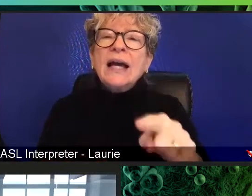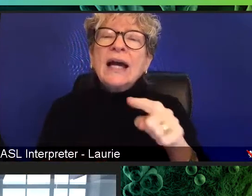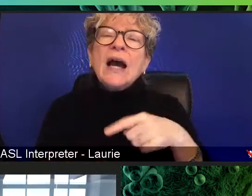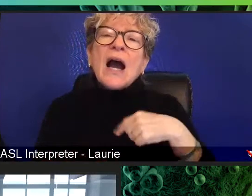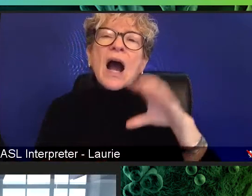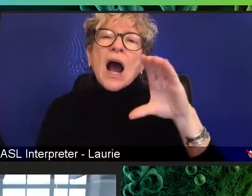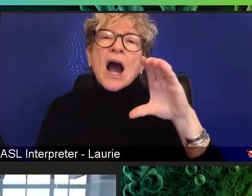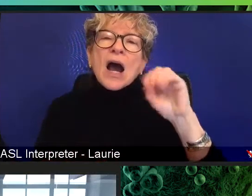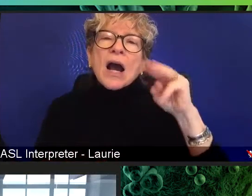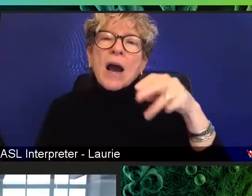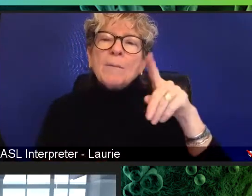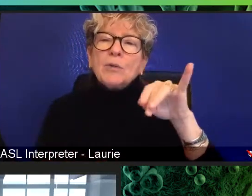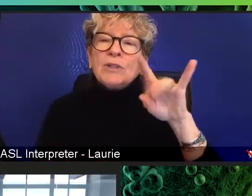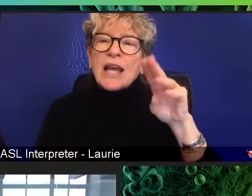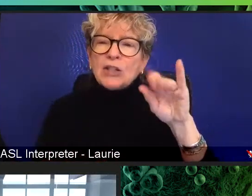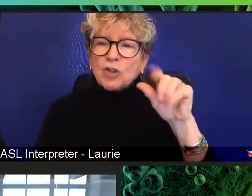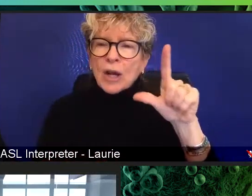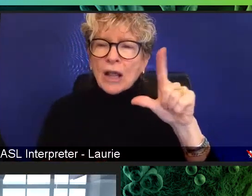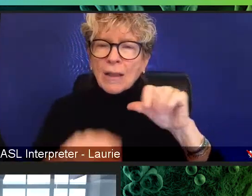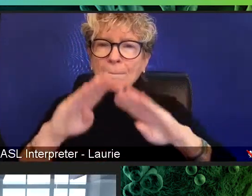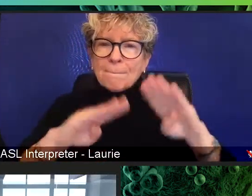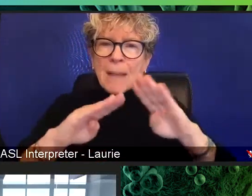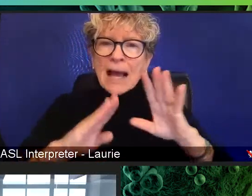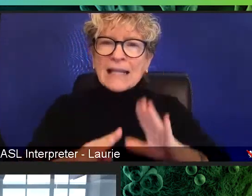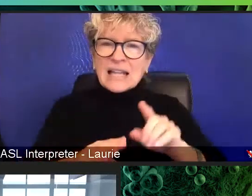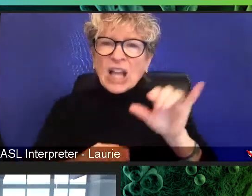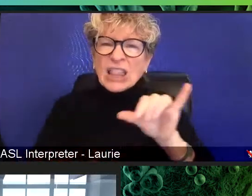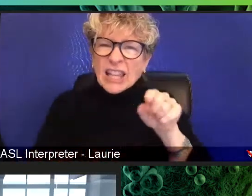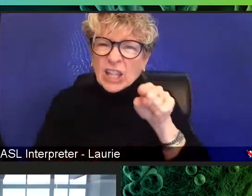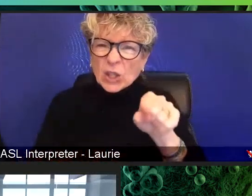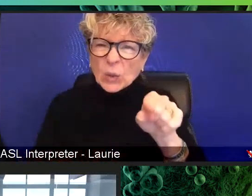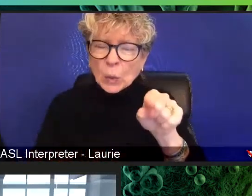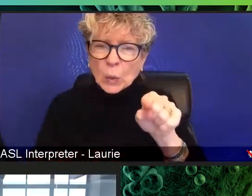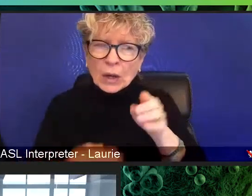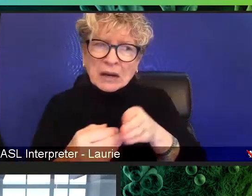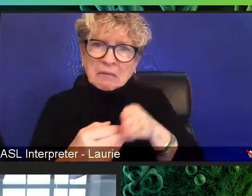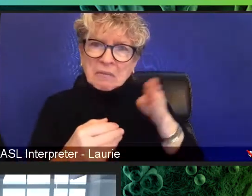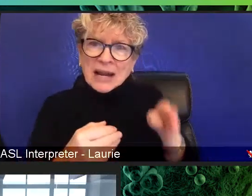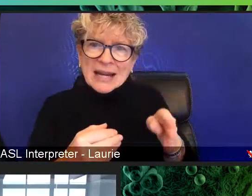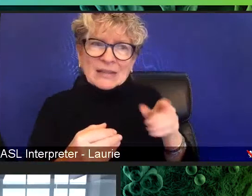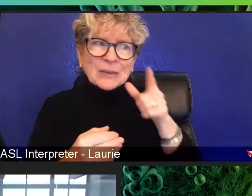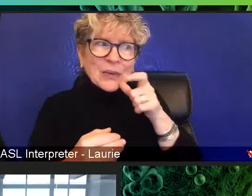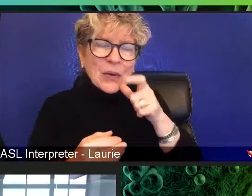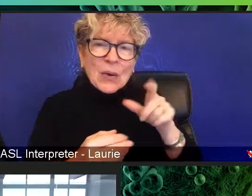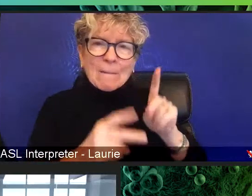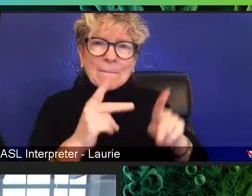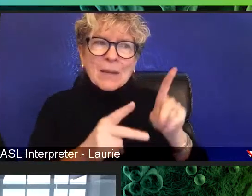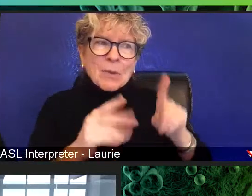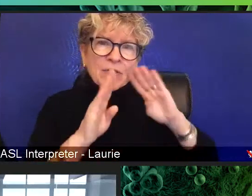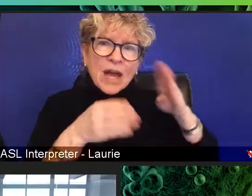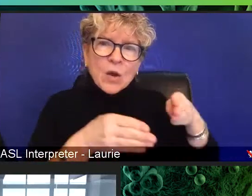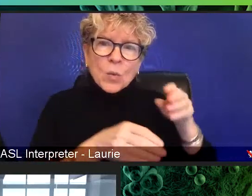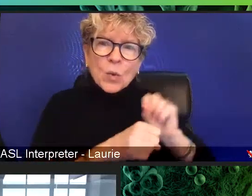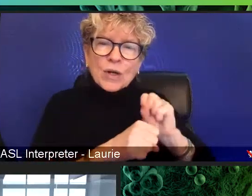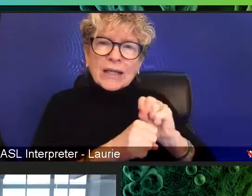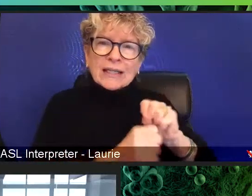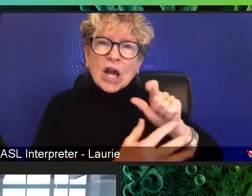Gavin, like you, are right next to people who are actually doing sequencing. And tell me a little bit of how that's working at the steam plant.